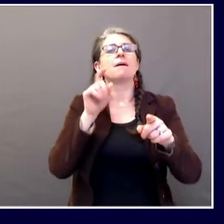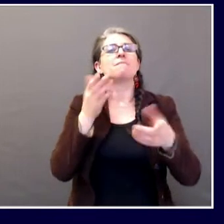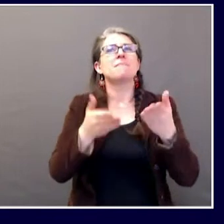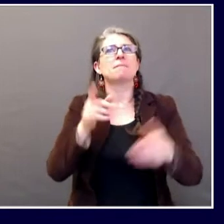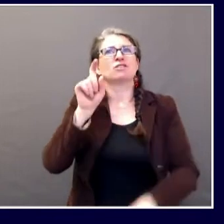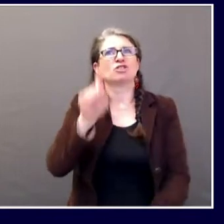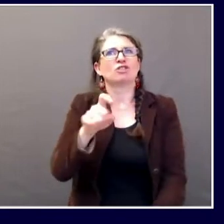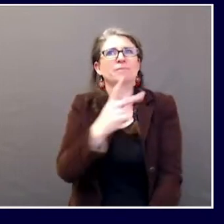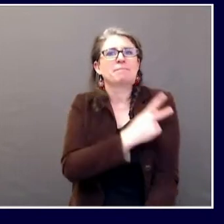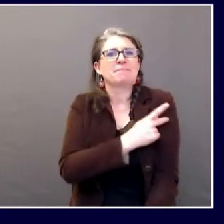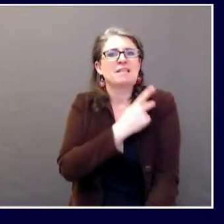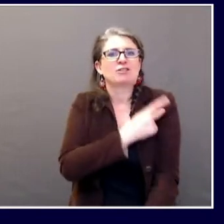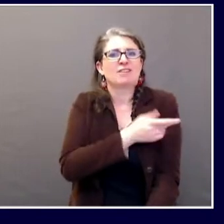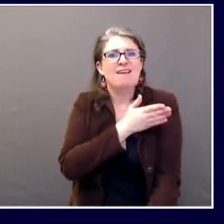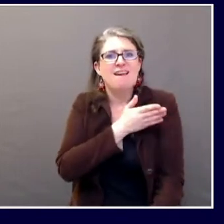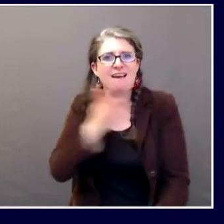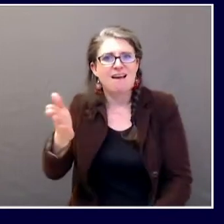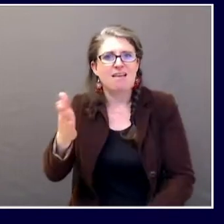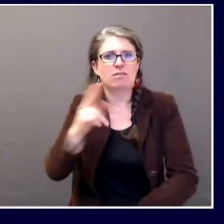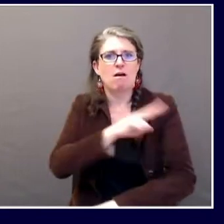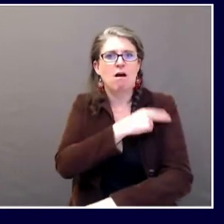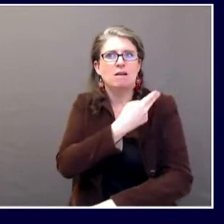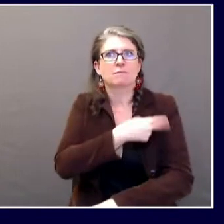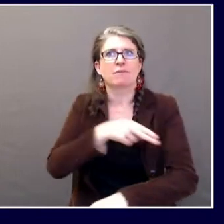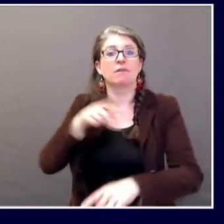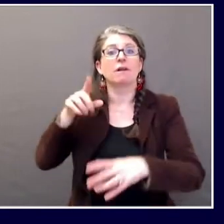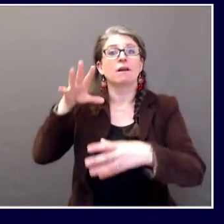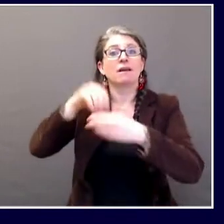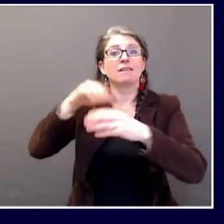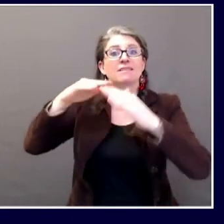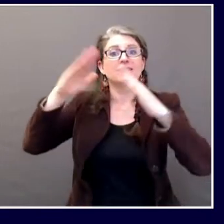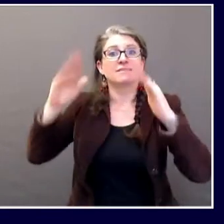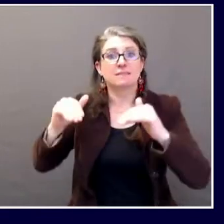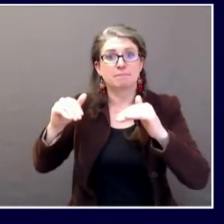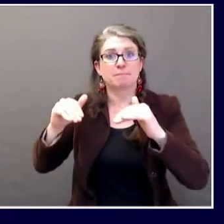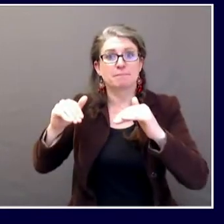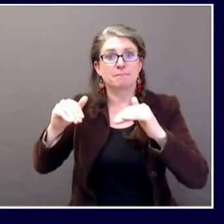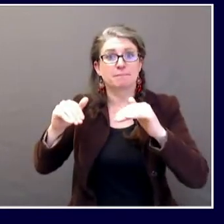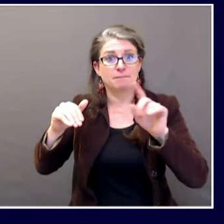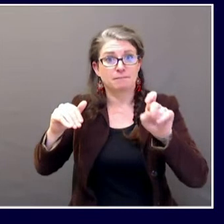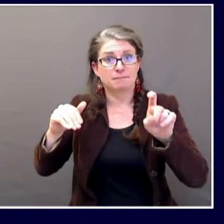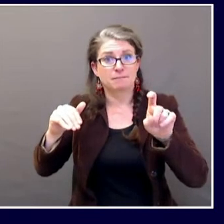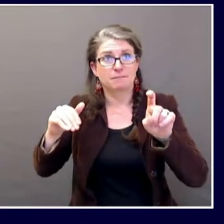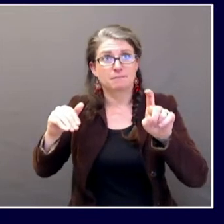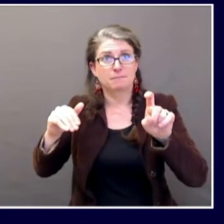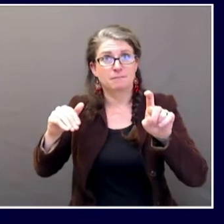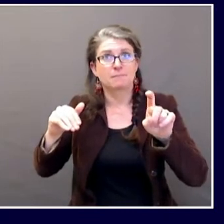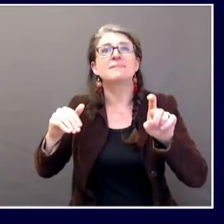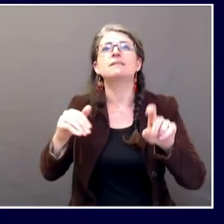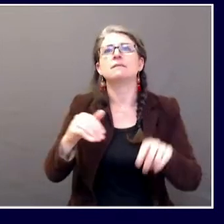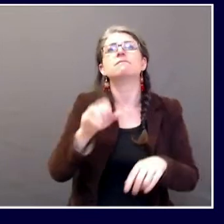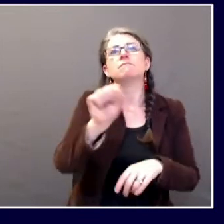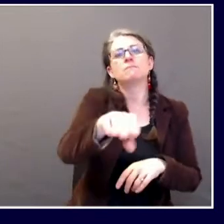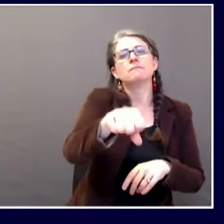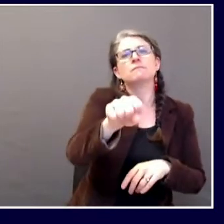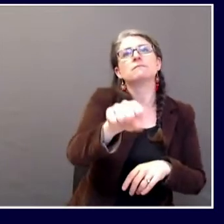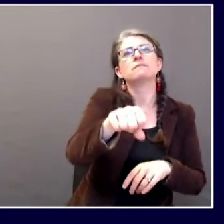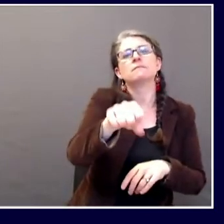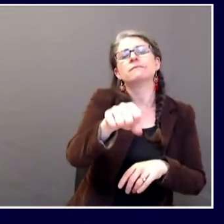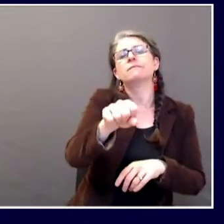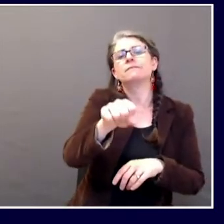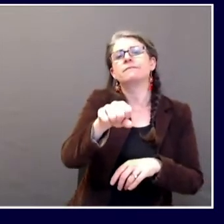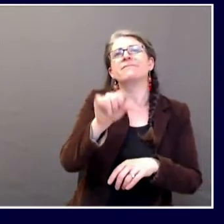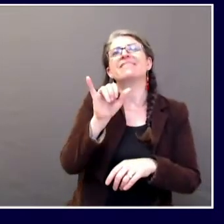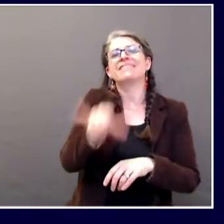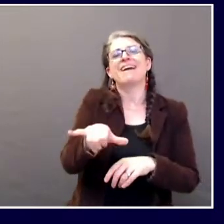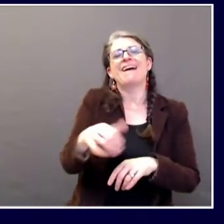vaccination process? That is under discussion. Last week, I actually had a conversation with some hospital leaders to